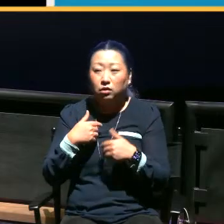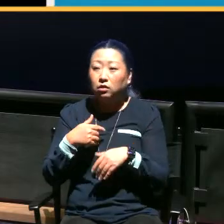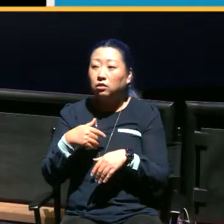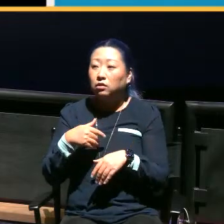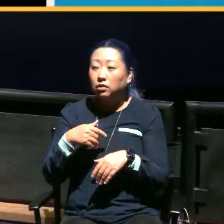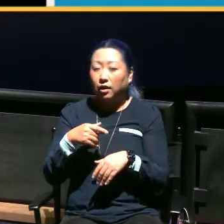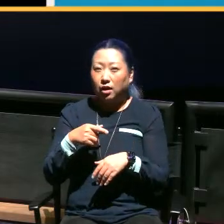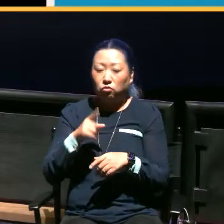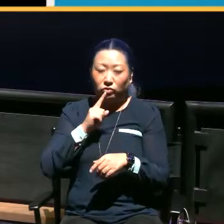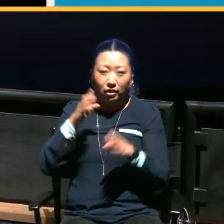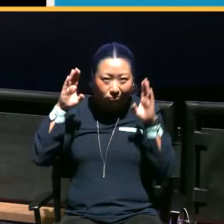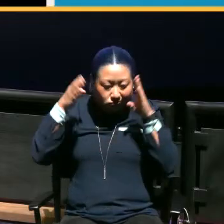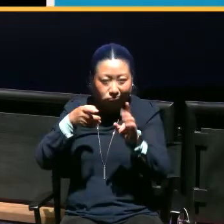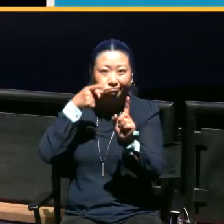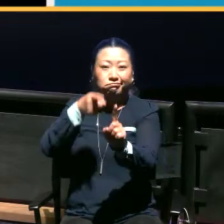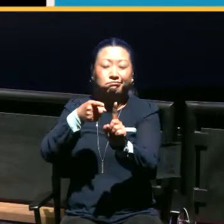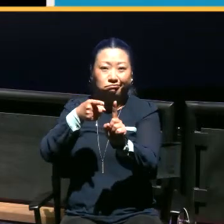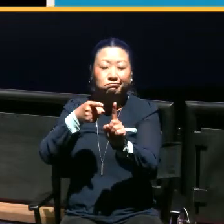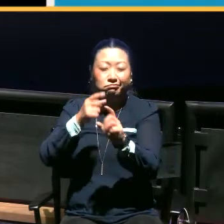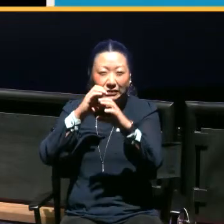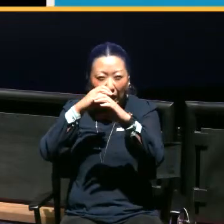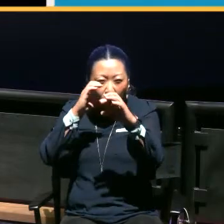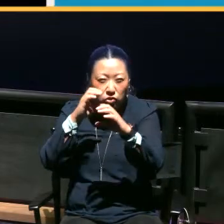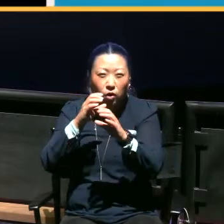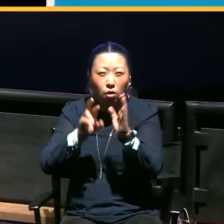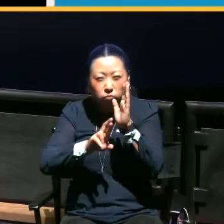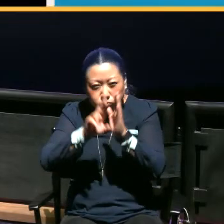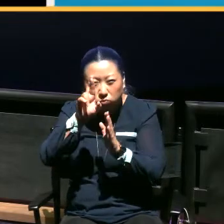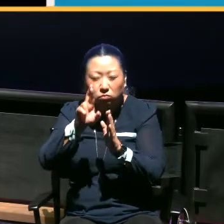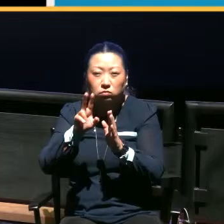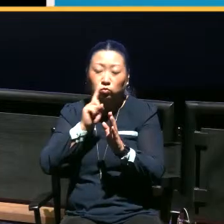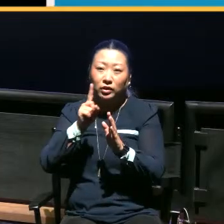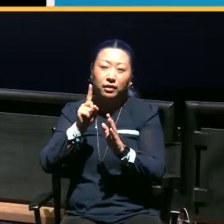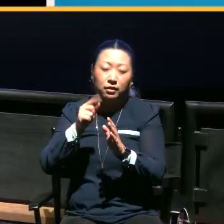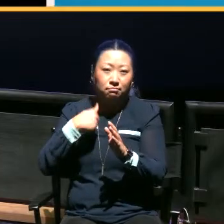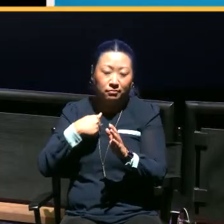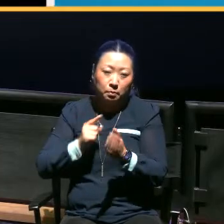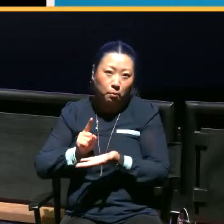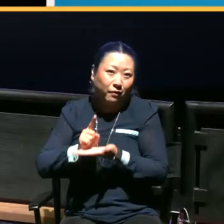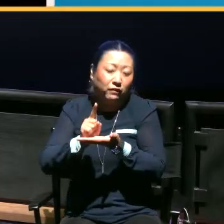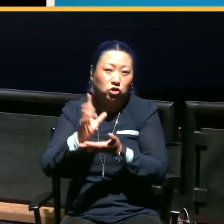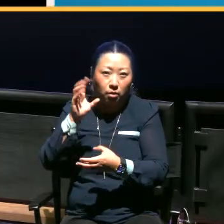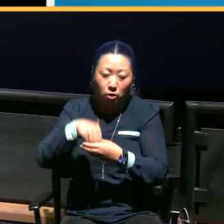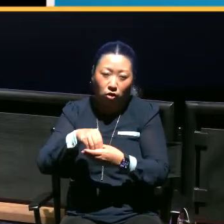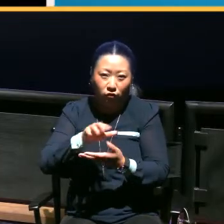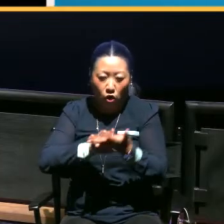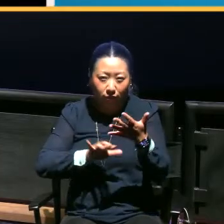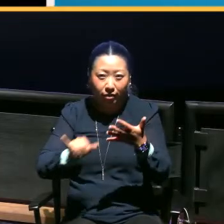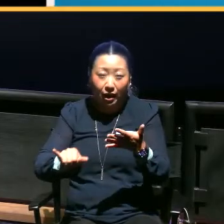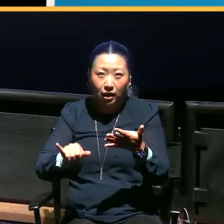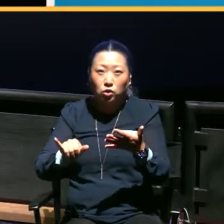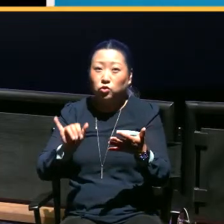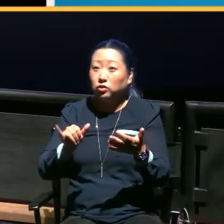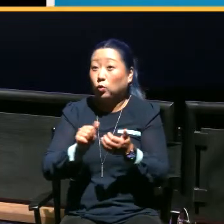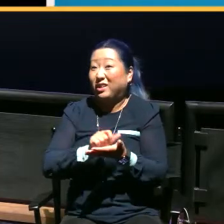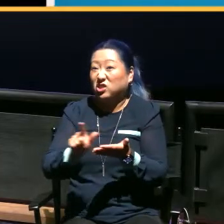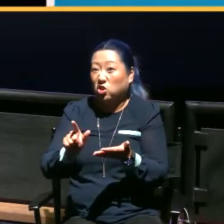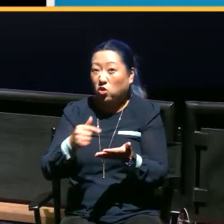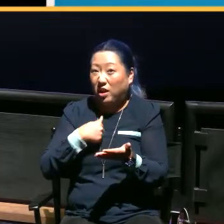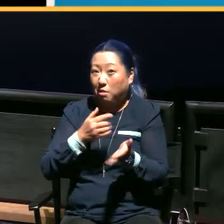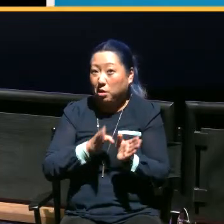was about the mission. It was about the telescope, and it was a privilege to be a part of all that. So that's all I had prepared. We got time for